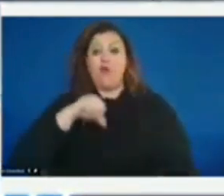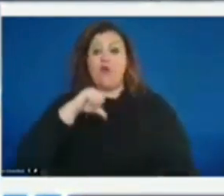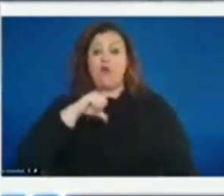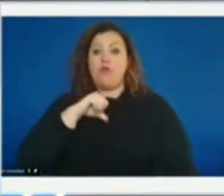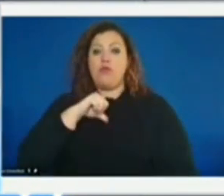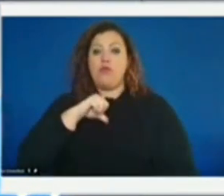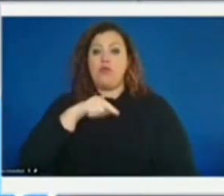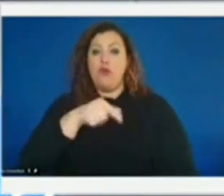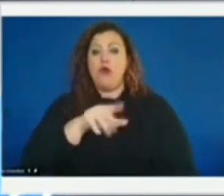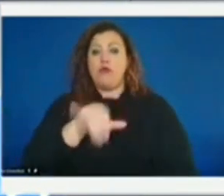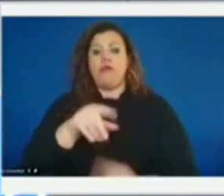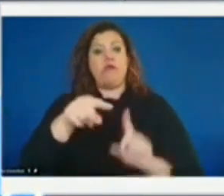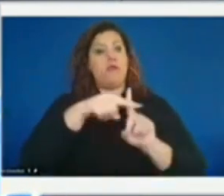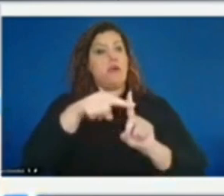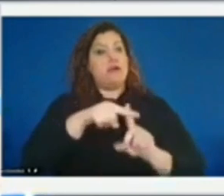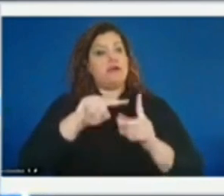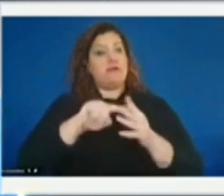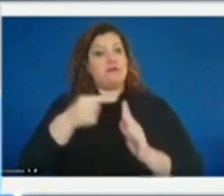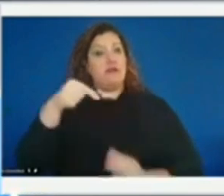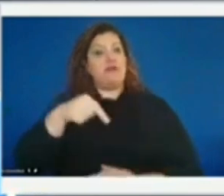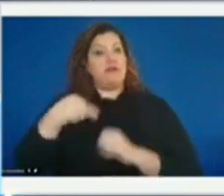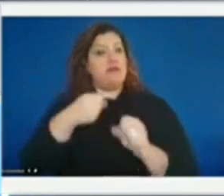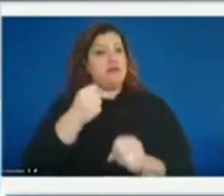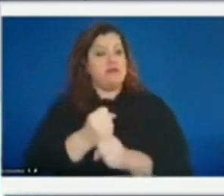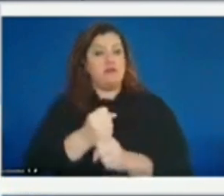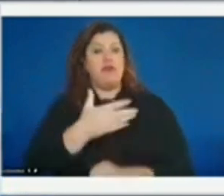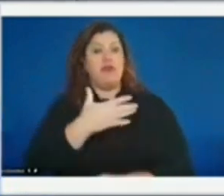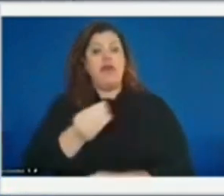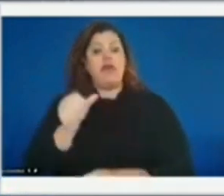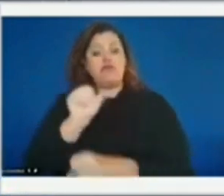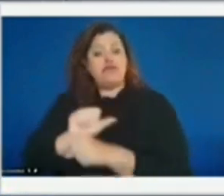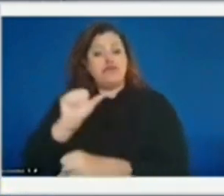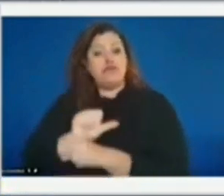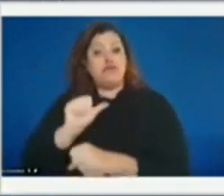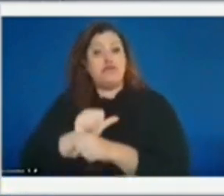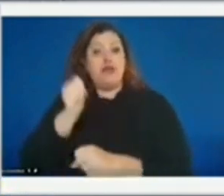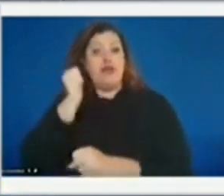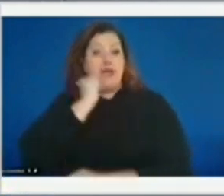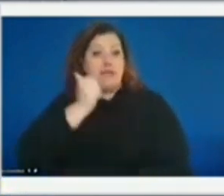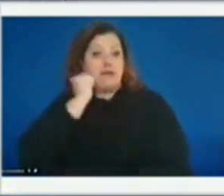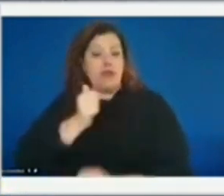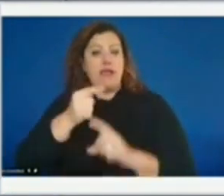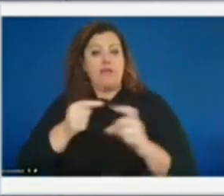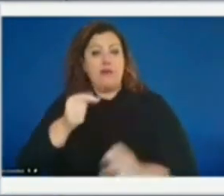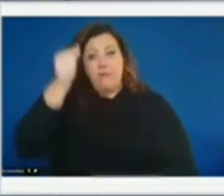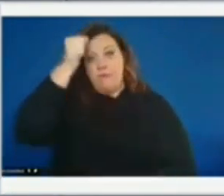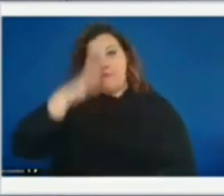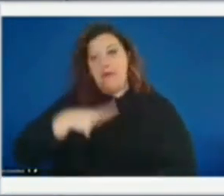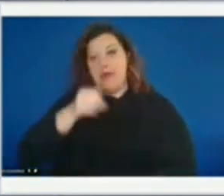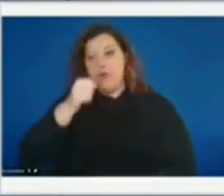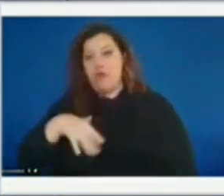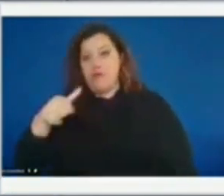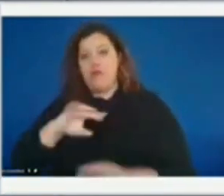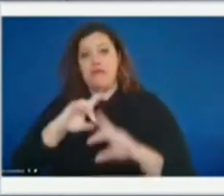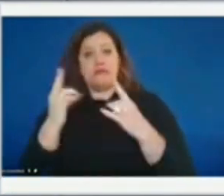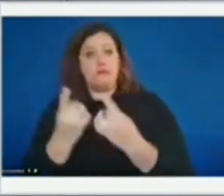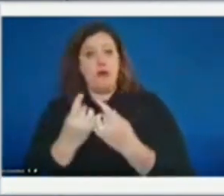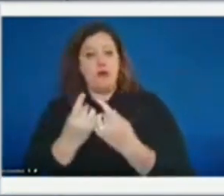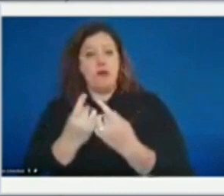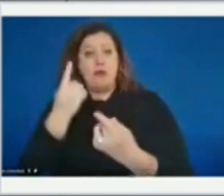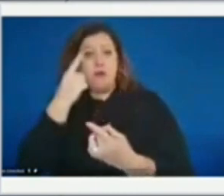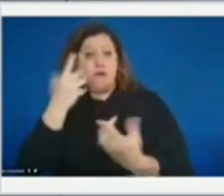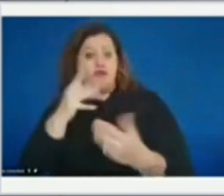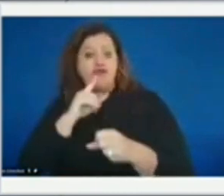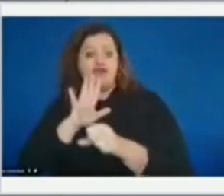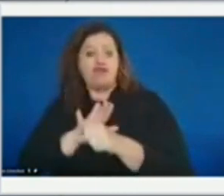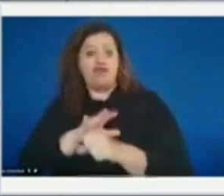the positive start to the year and the hard work put in each day by the men and women of this department to ensure Charlotte